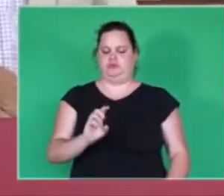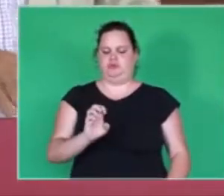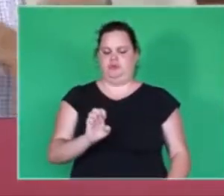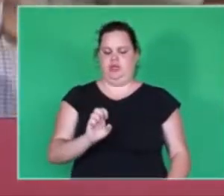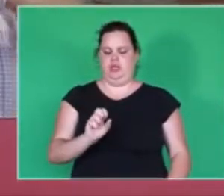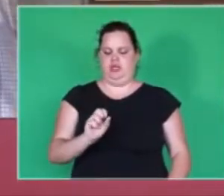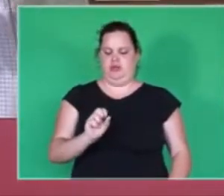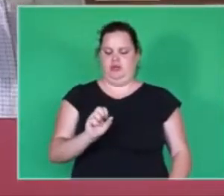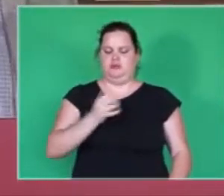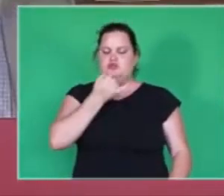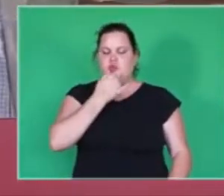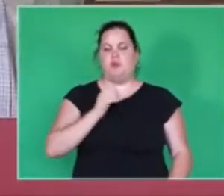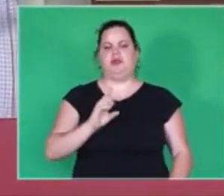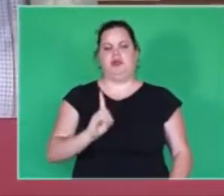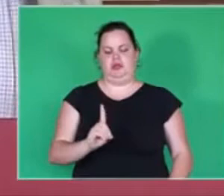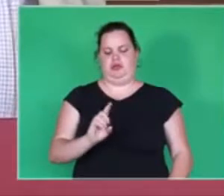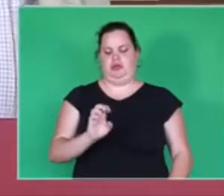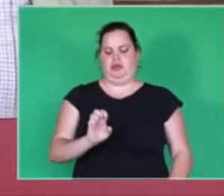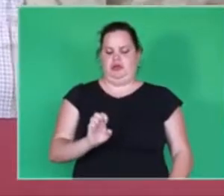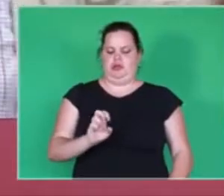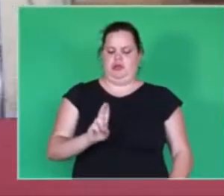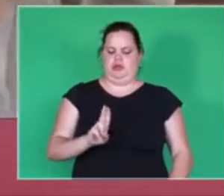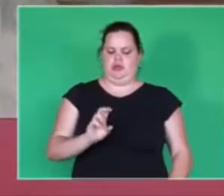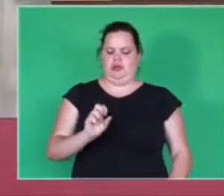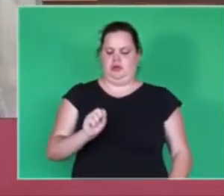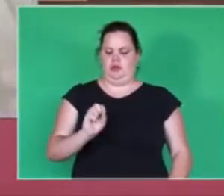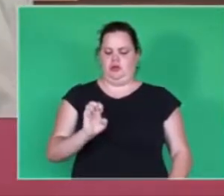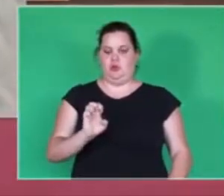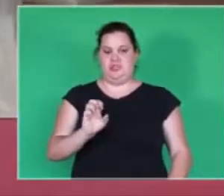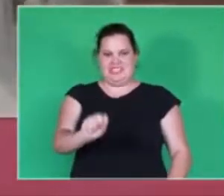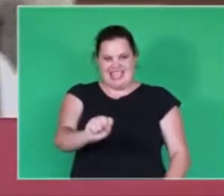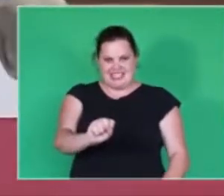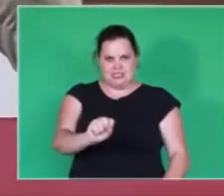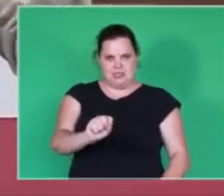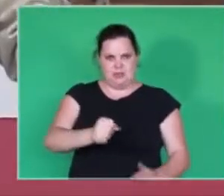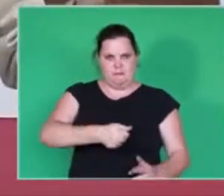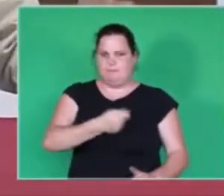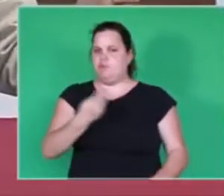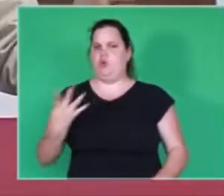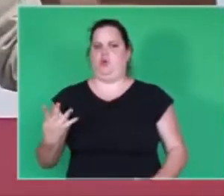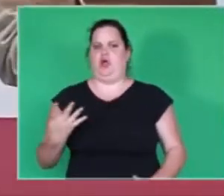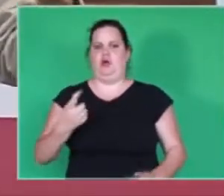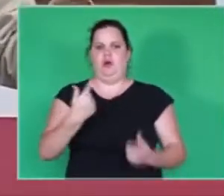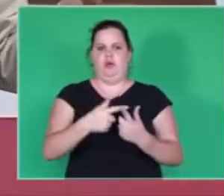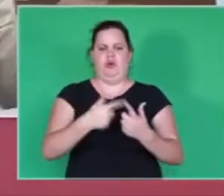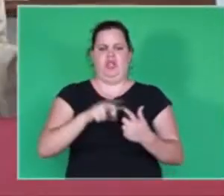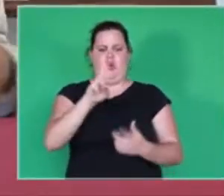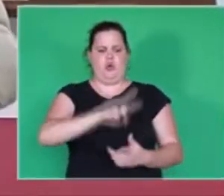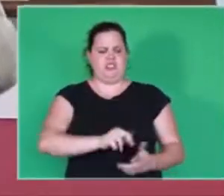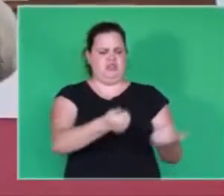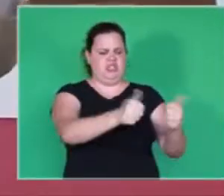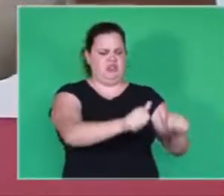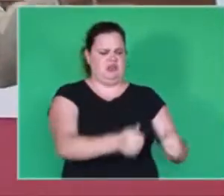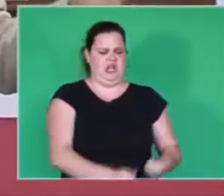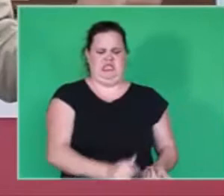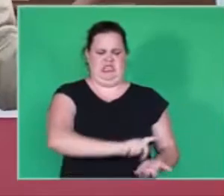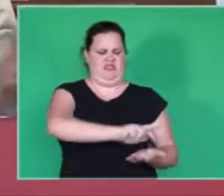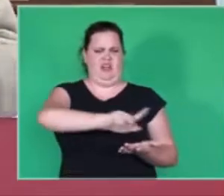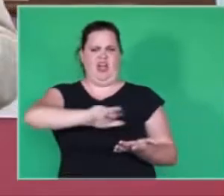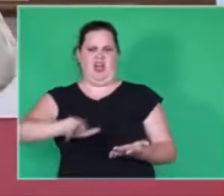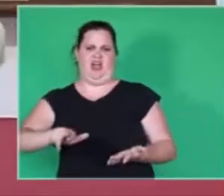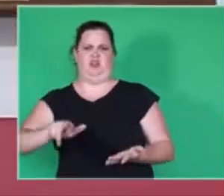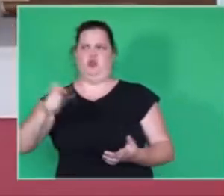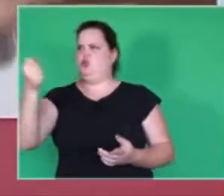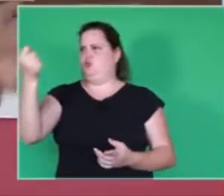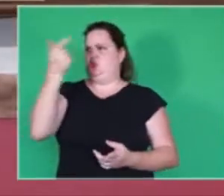everything. The gods, all these gods formed a great god, and they had nothing to do with the Savior, our God,